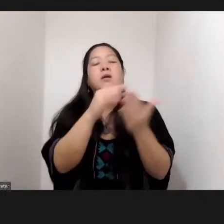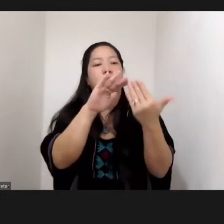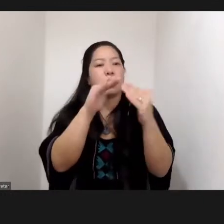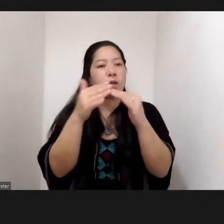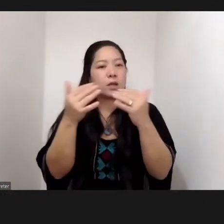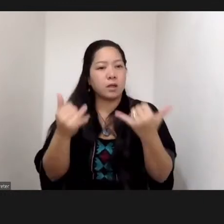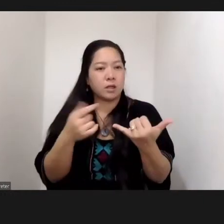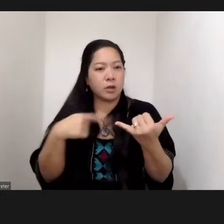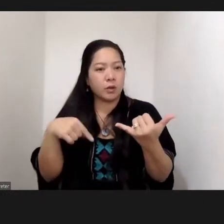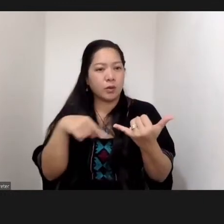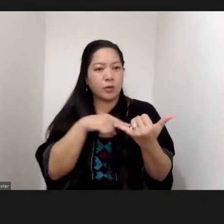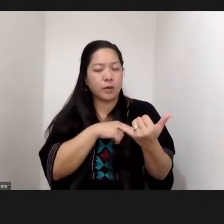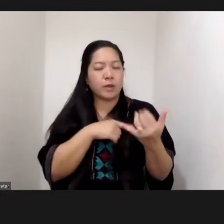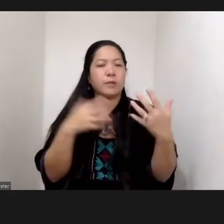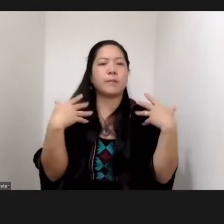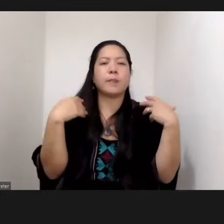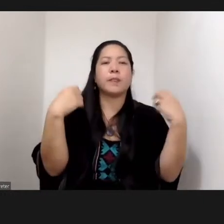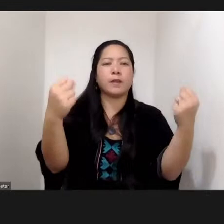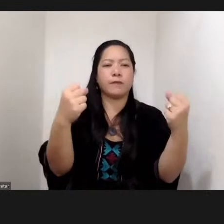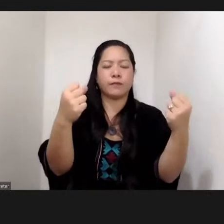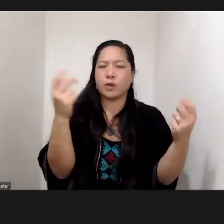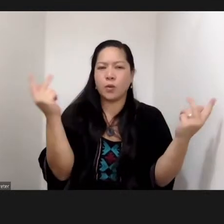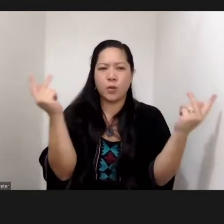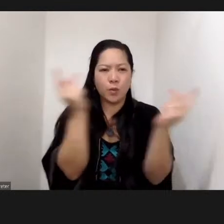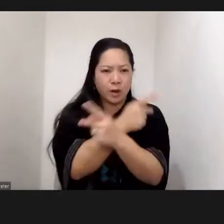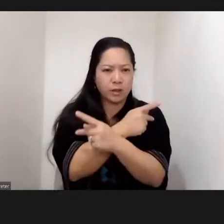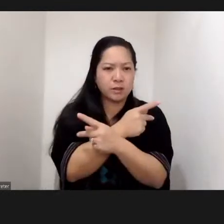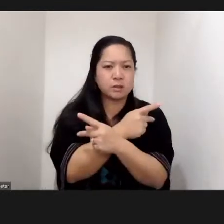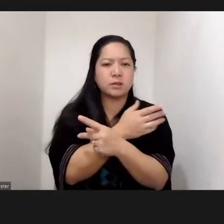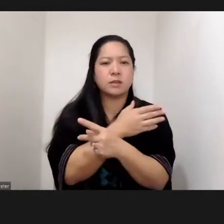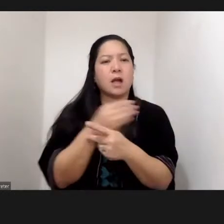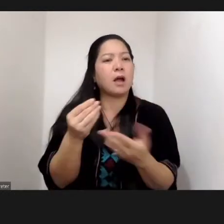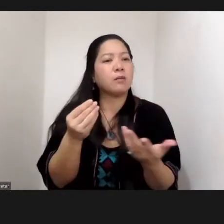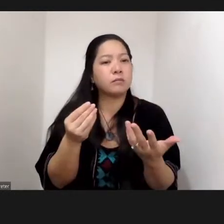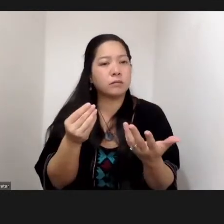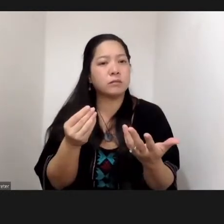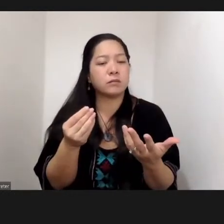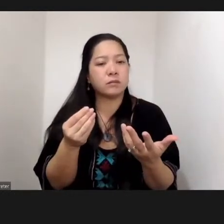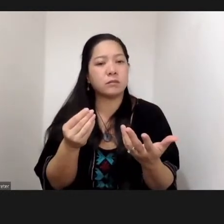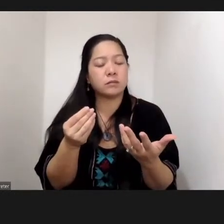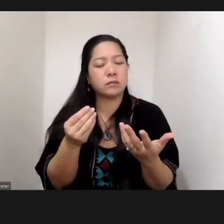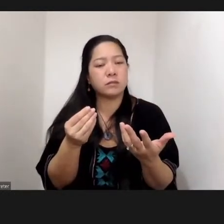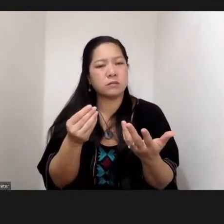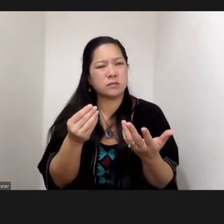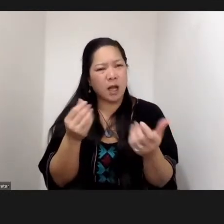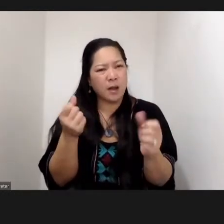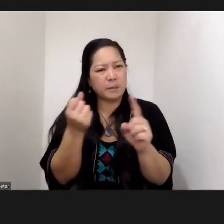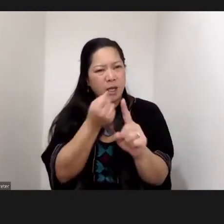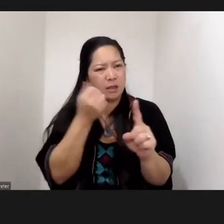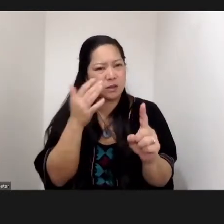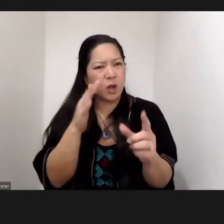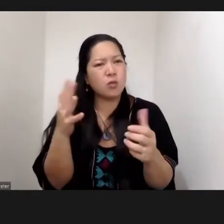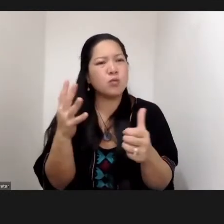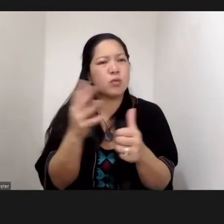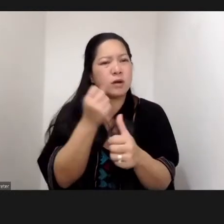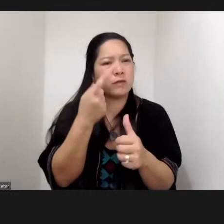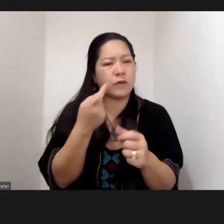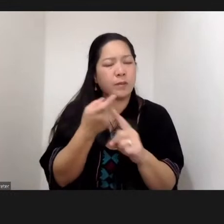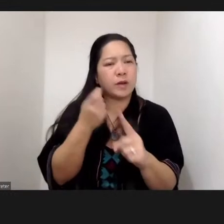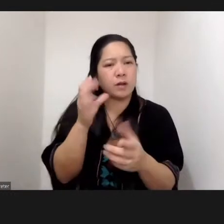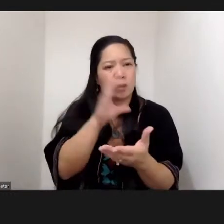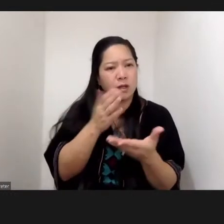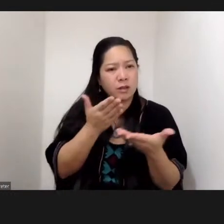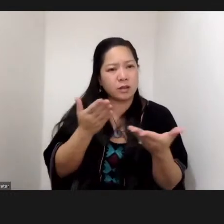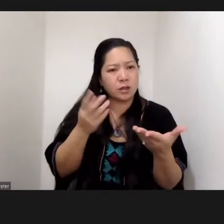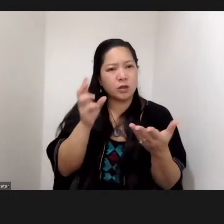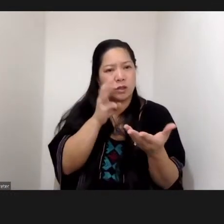we braved the worst and beat the odds. 2 years later, we are